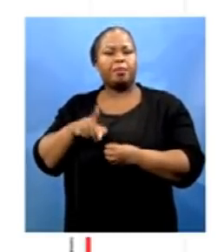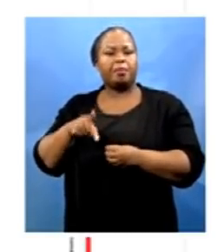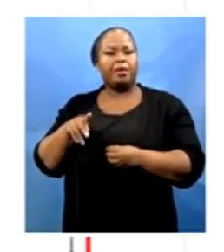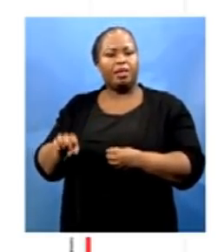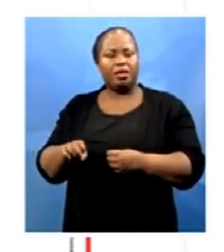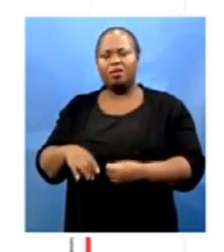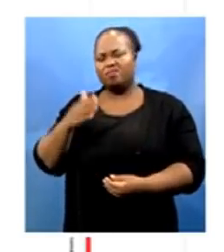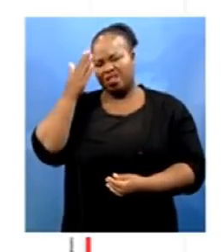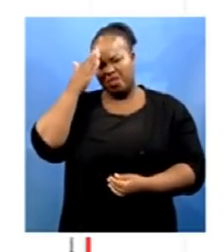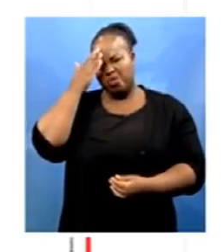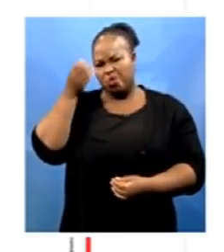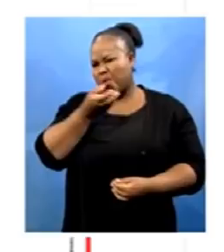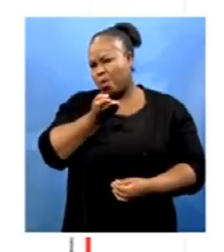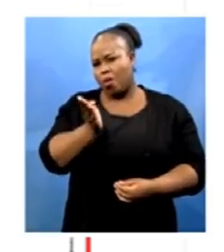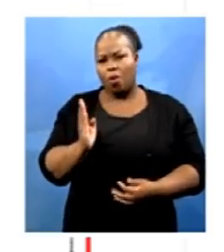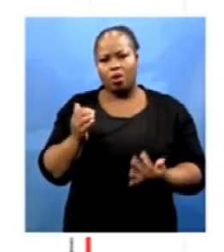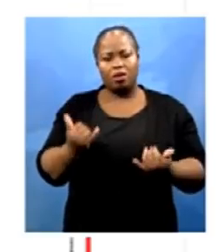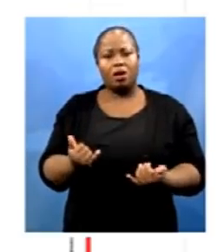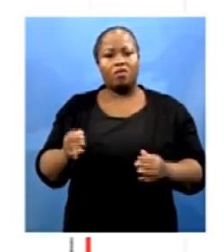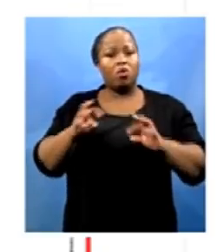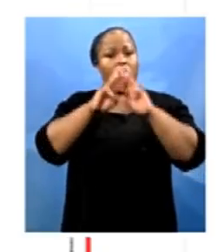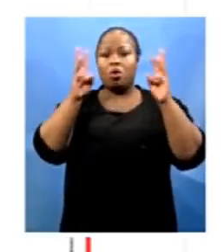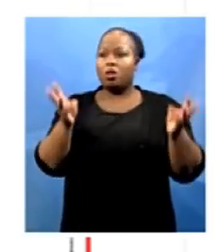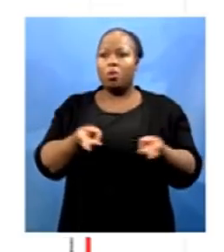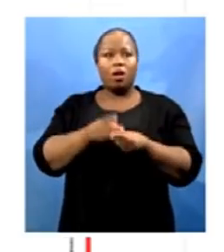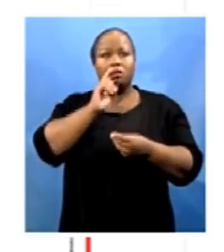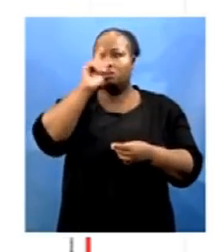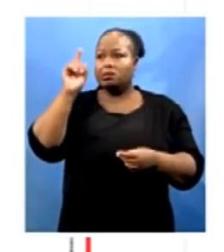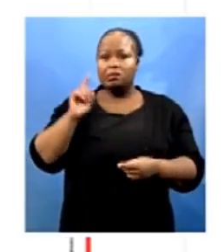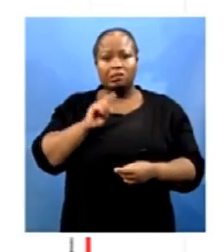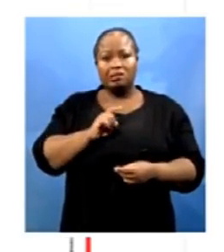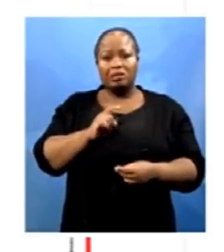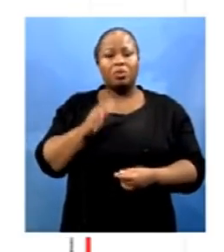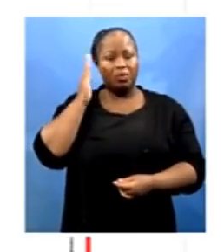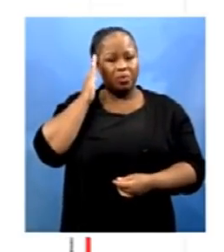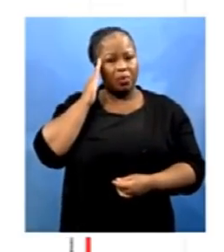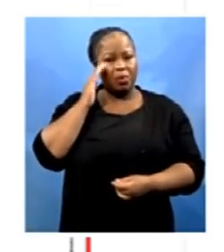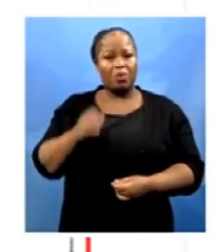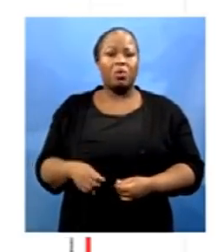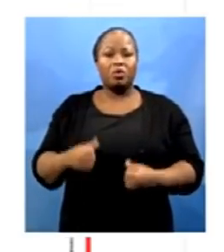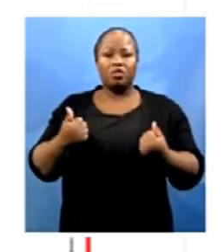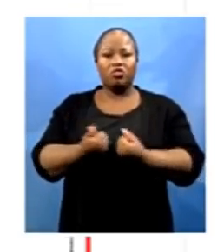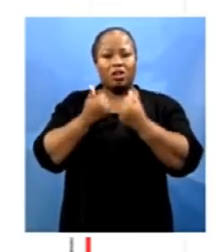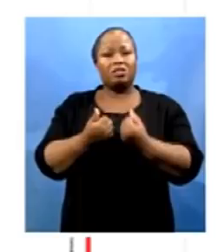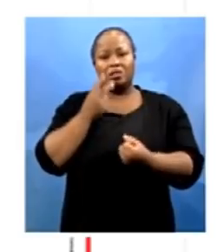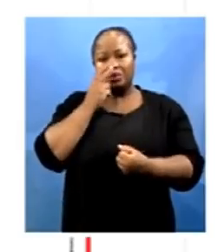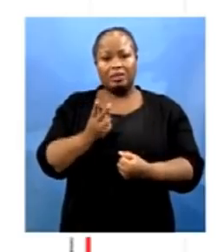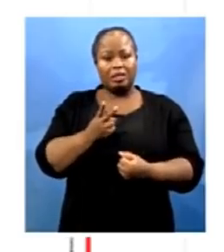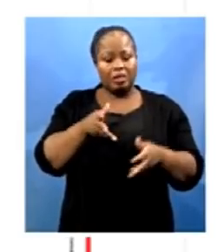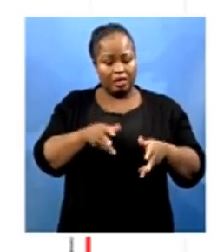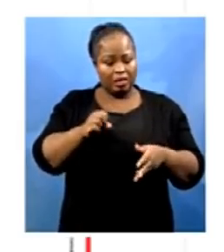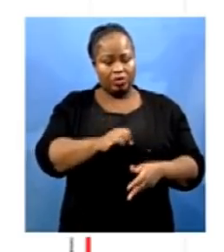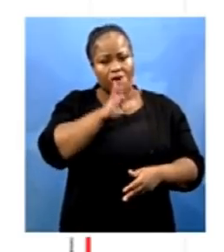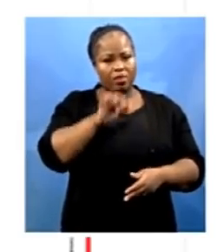global experience that if this virus is allowed to spread unchecked in our country, it has the potential to result